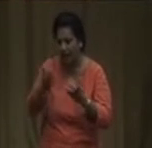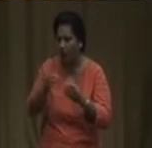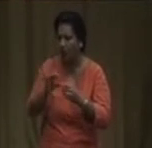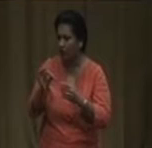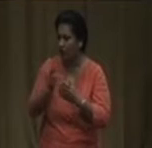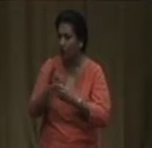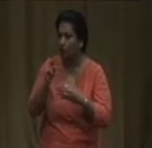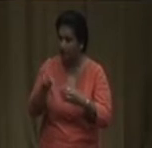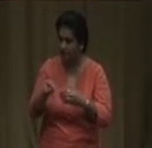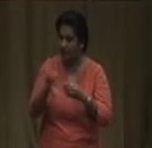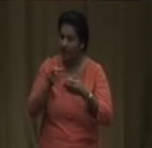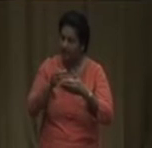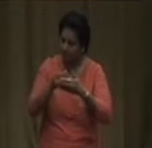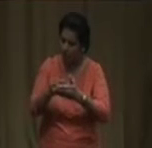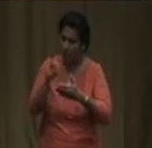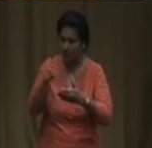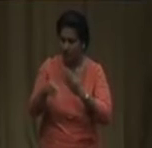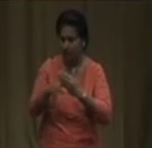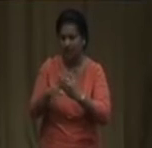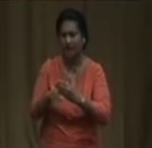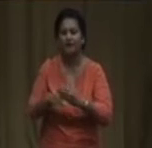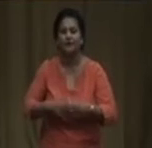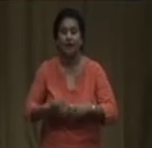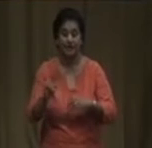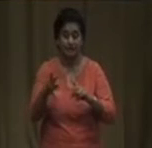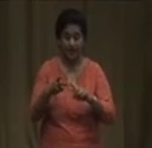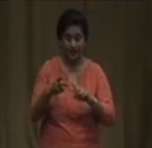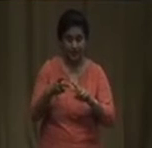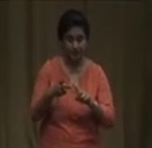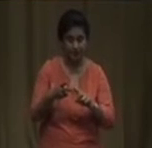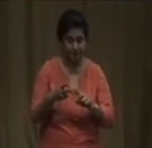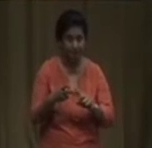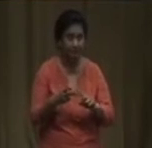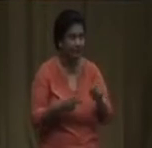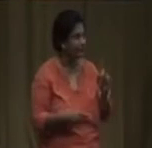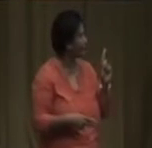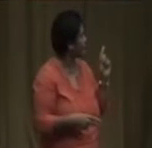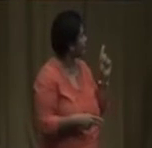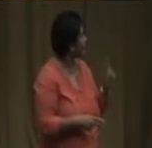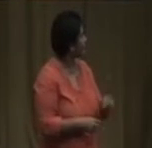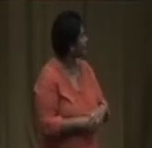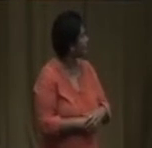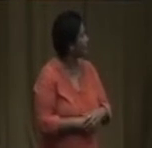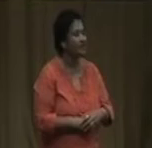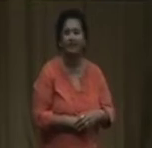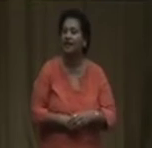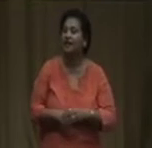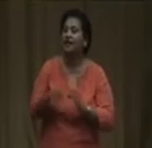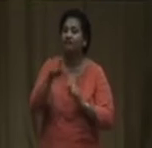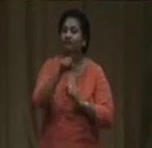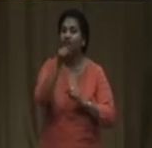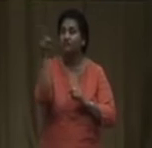driver. The second very interesting phenomenon is, of course, that if we work and